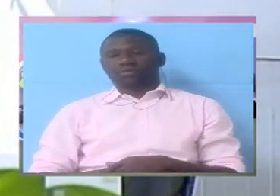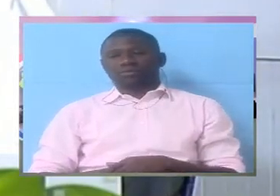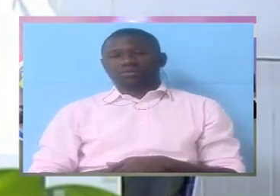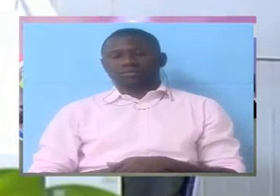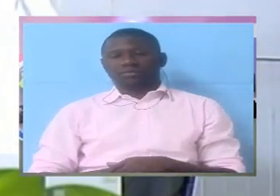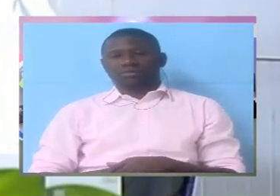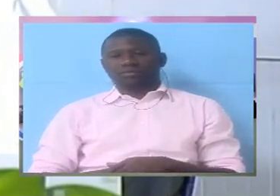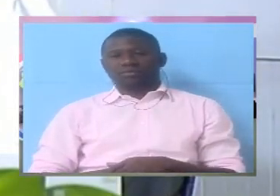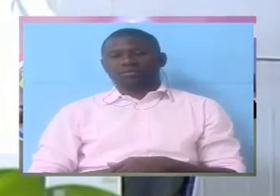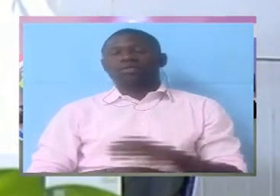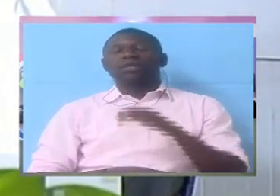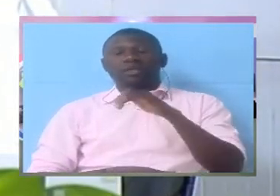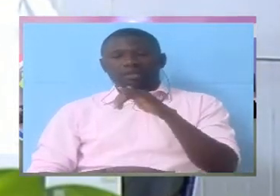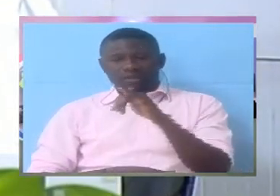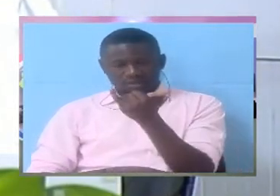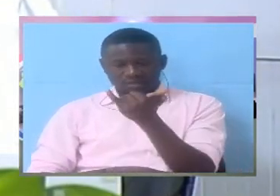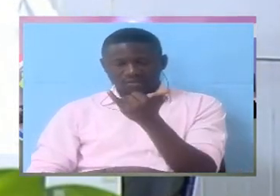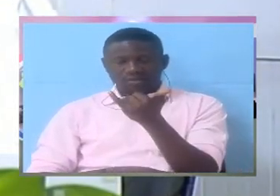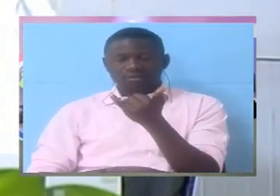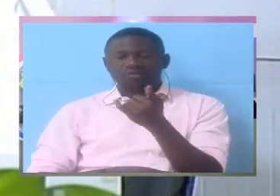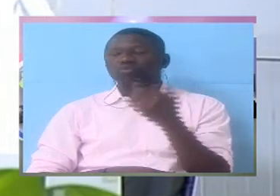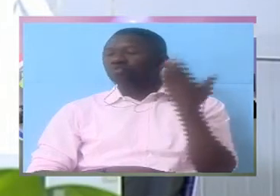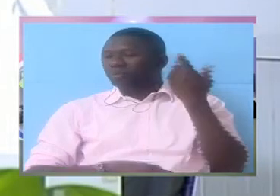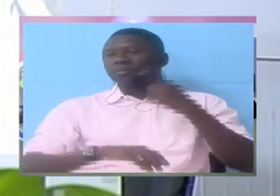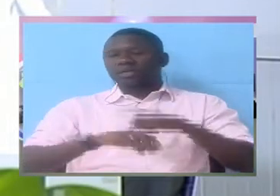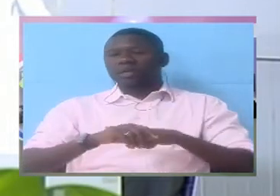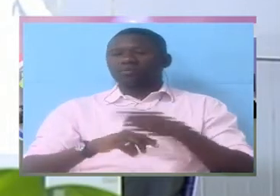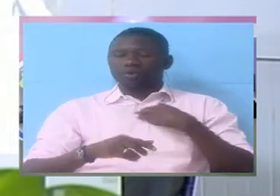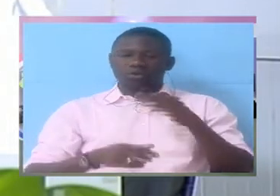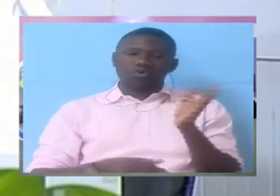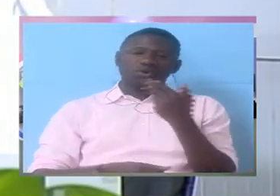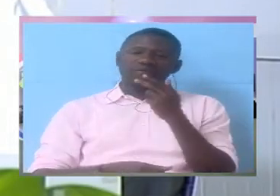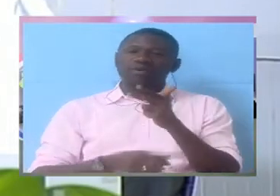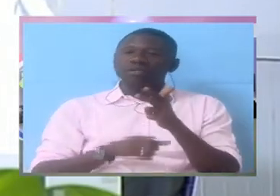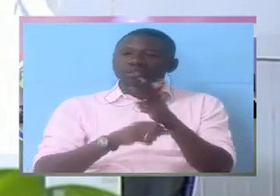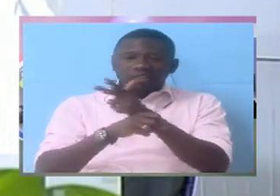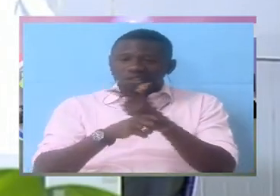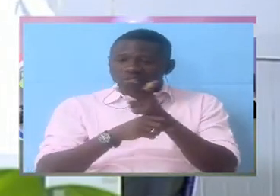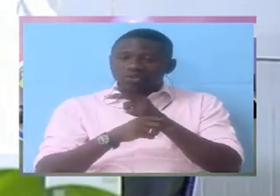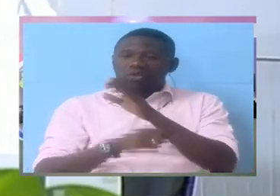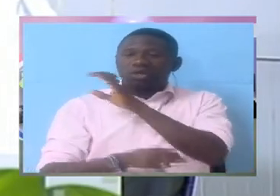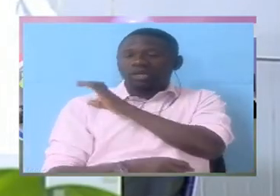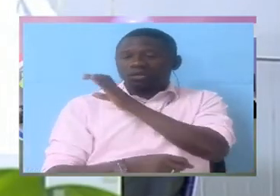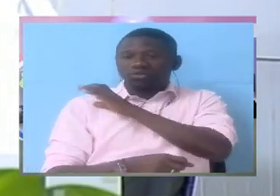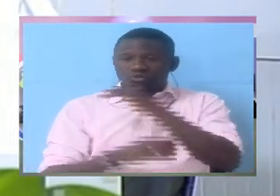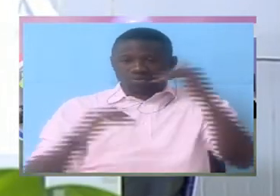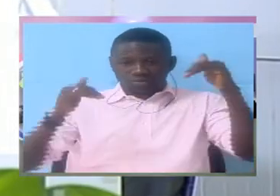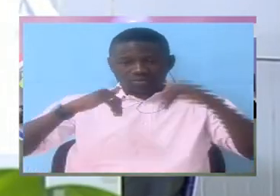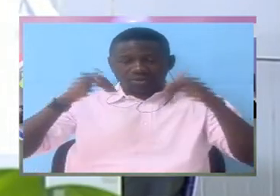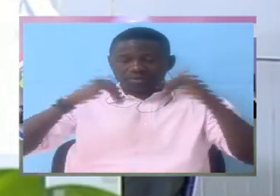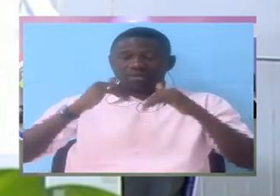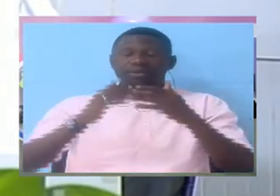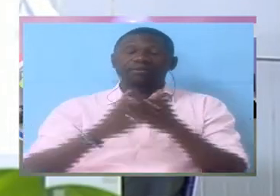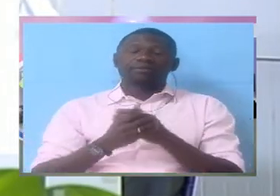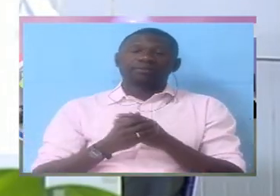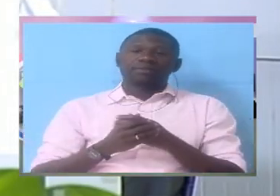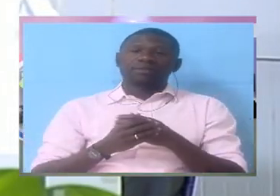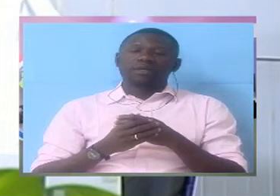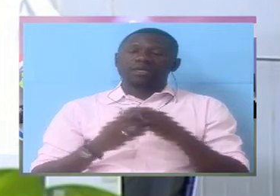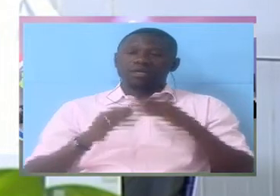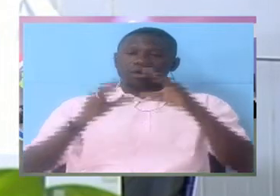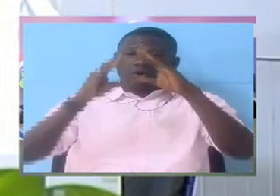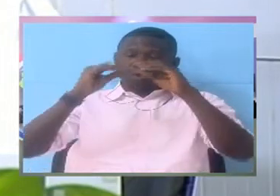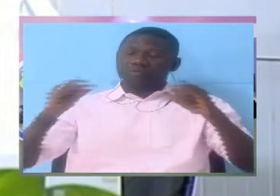Kadu. Sometimes when he is going for Security Council meeting, Modul Nabita Kanta Council Bala Bengoto, the office of the